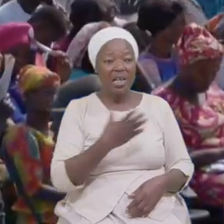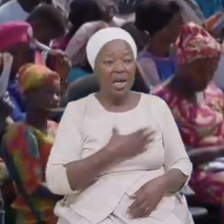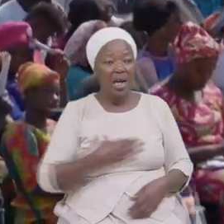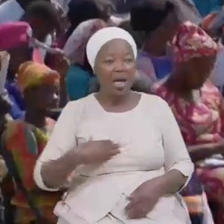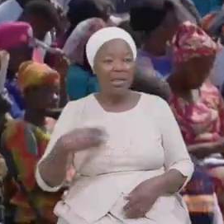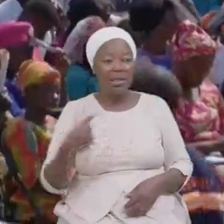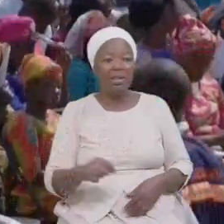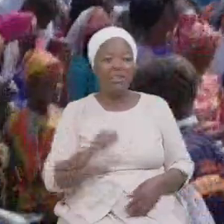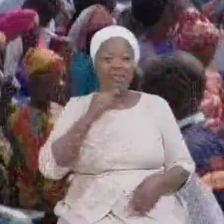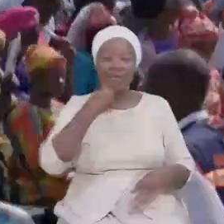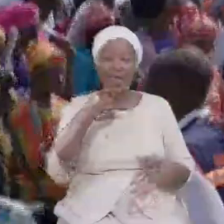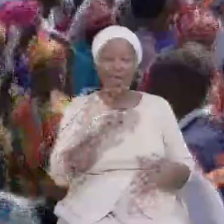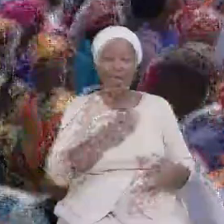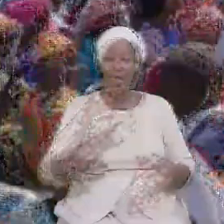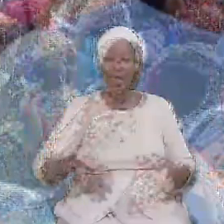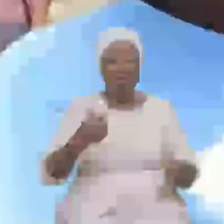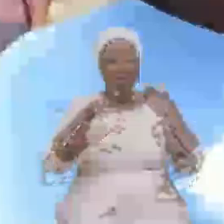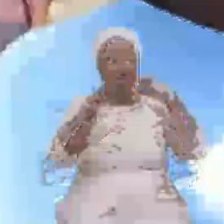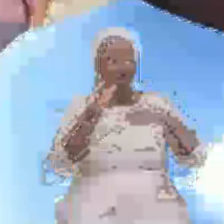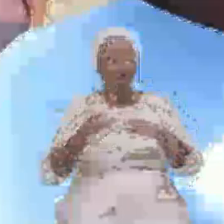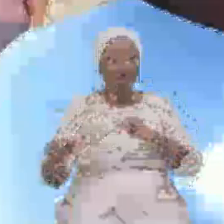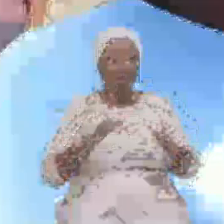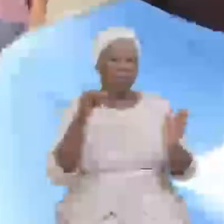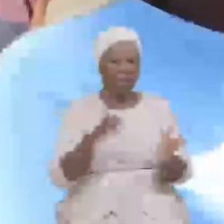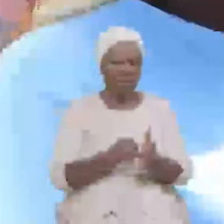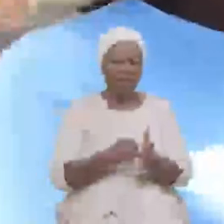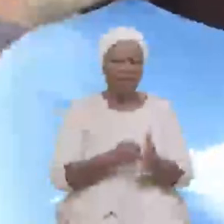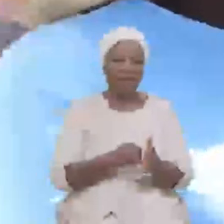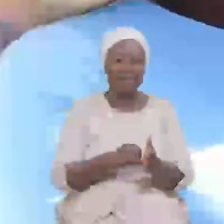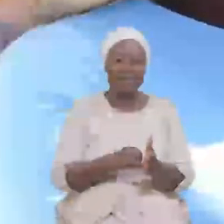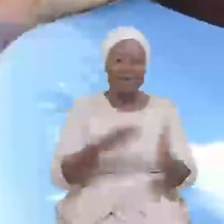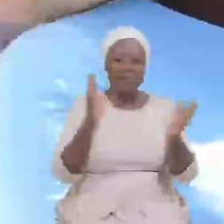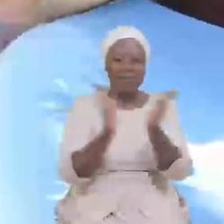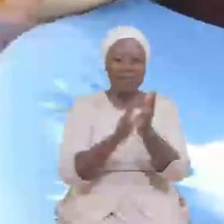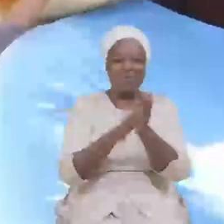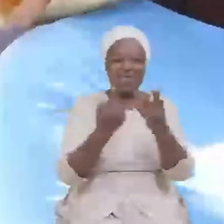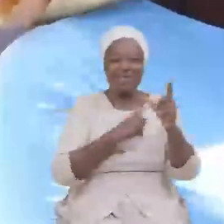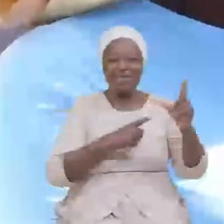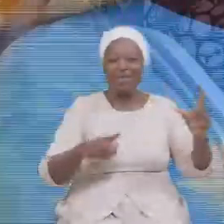Lord of hosts will perform this. Praise the Lord. The Lord